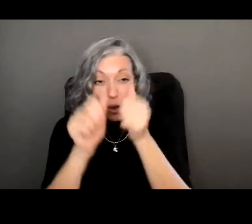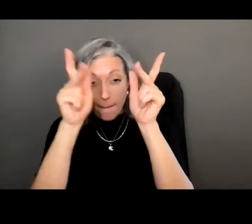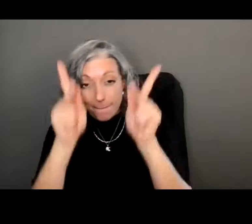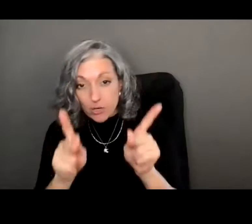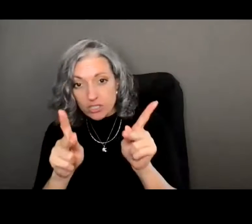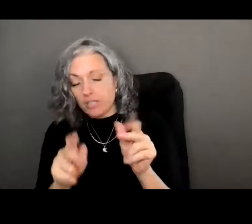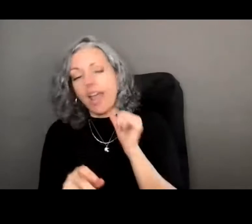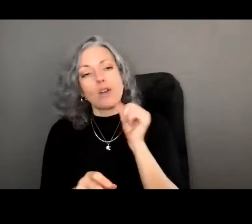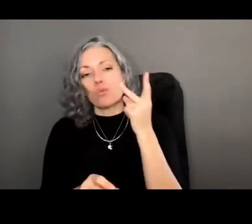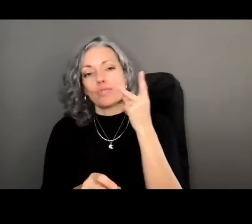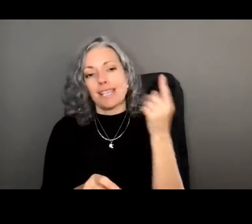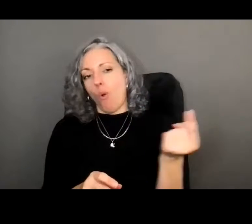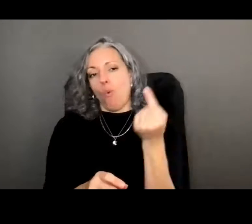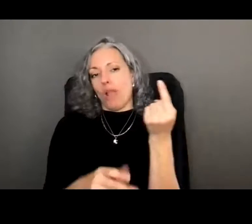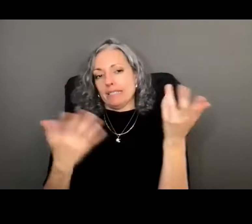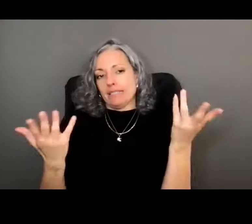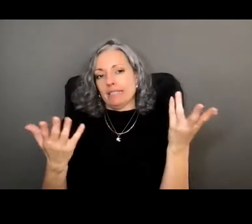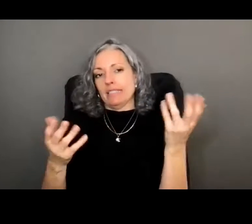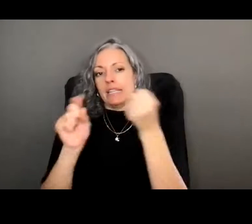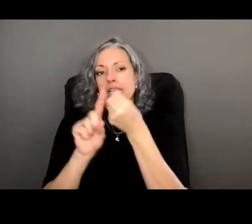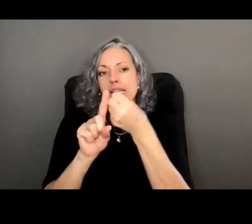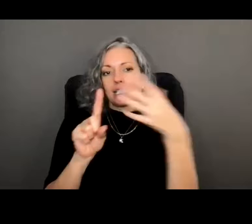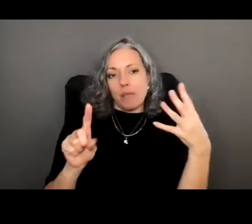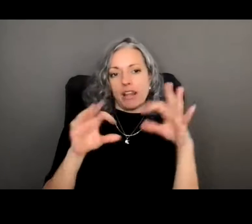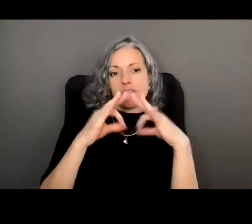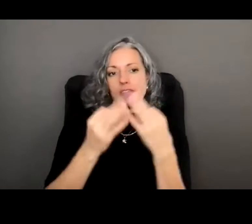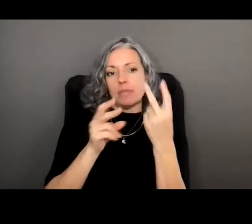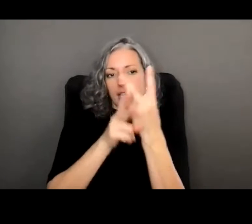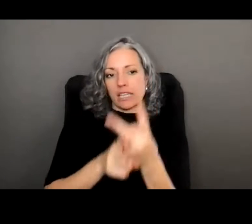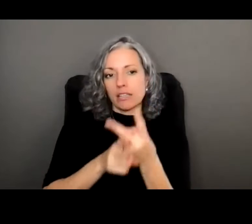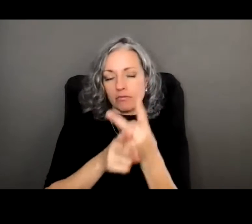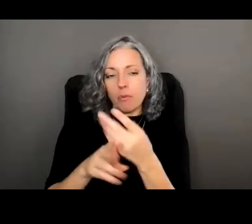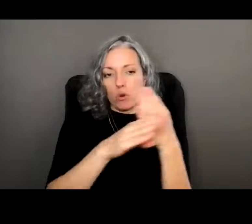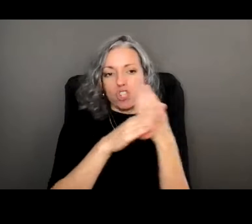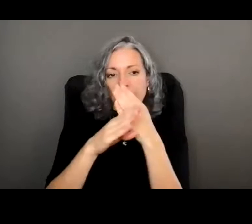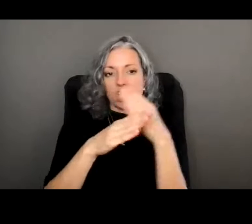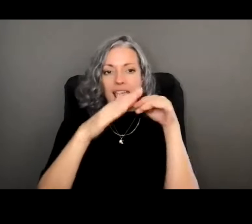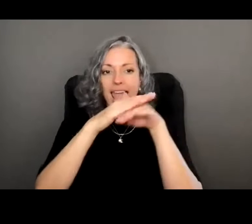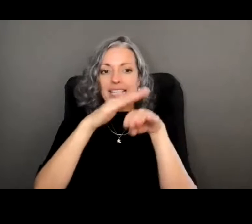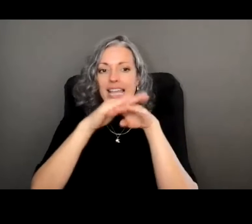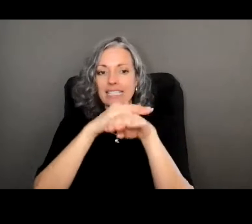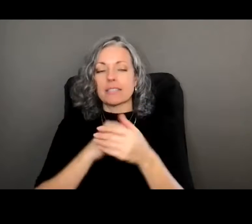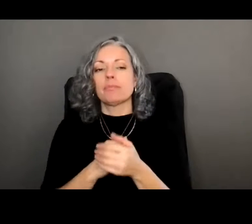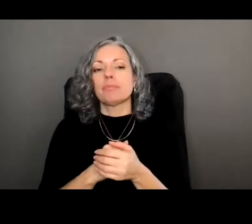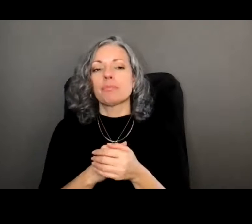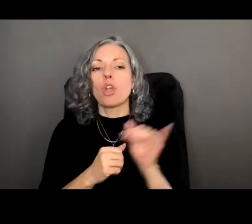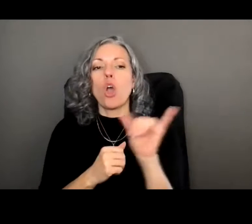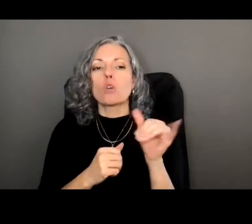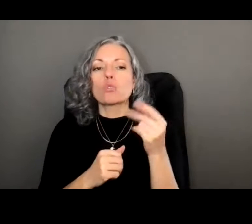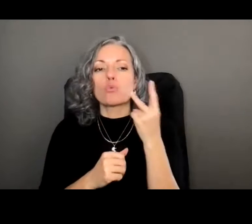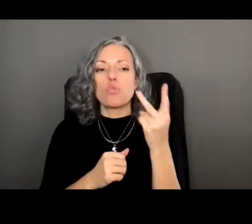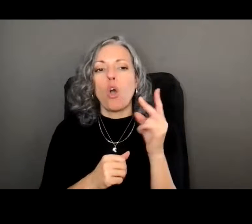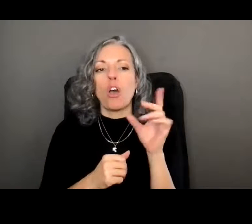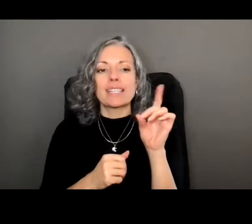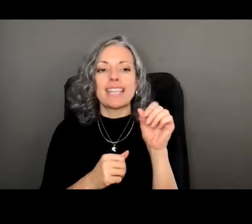see it done all the time. Expand family caregiver protections and access. We all saw the data